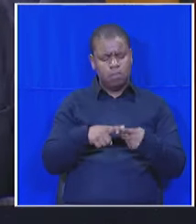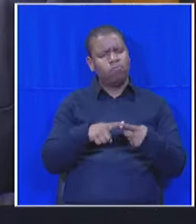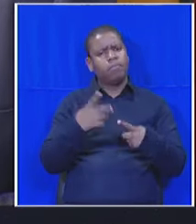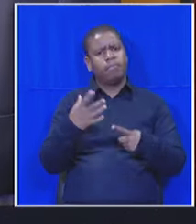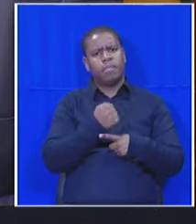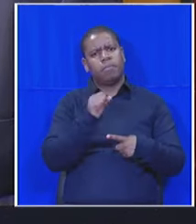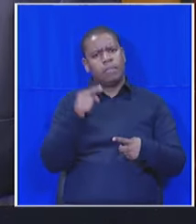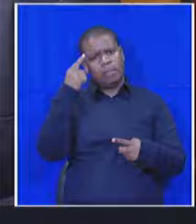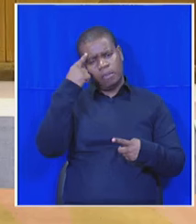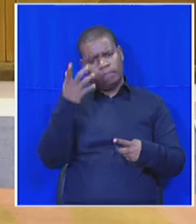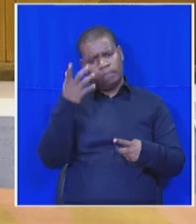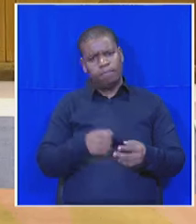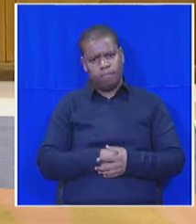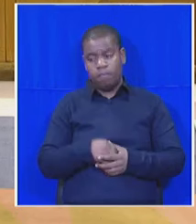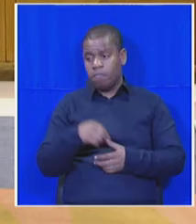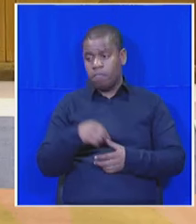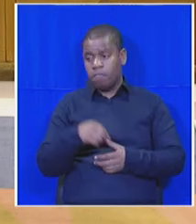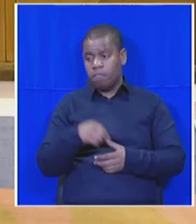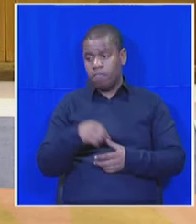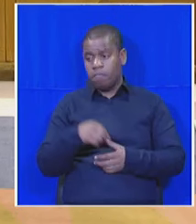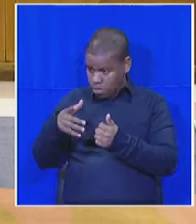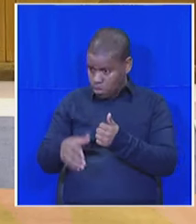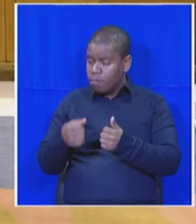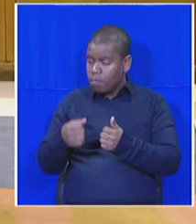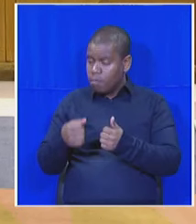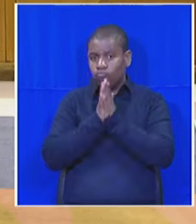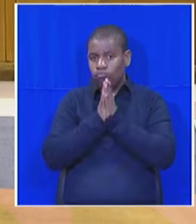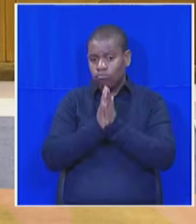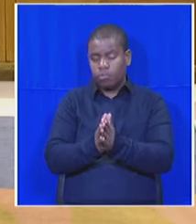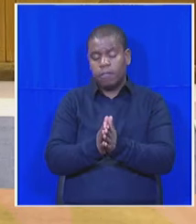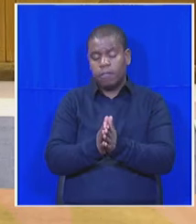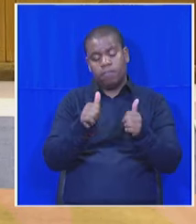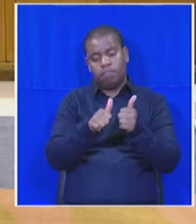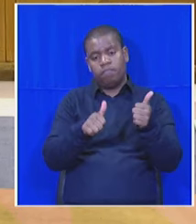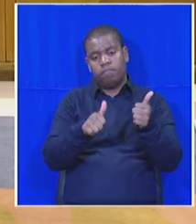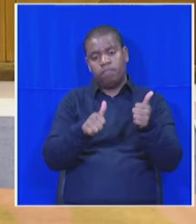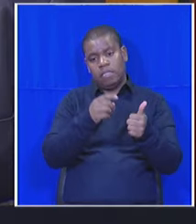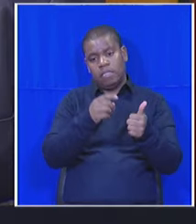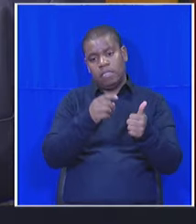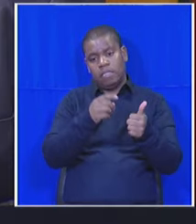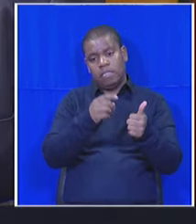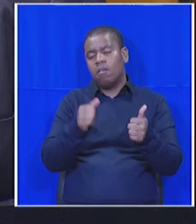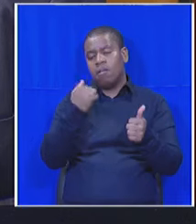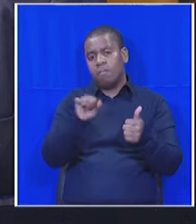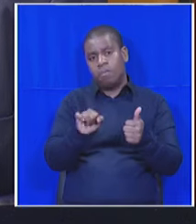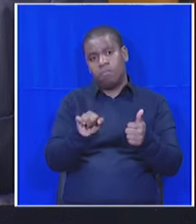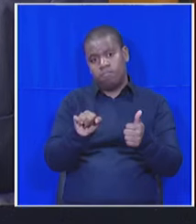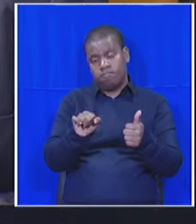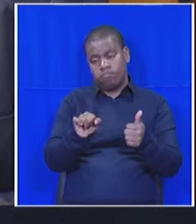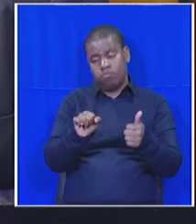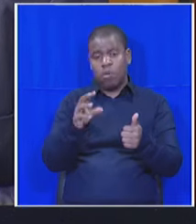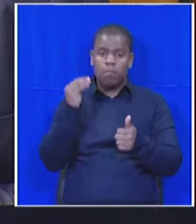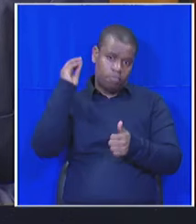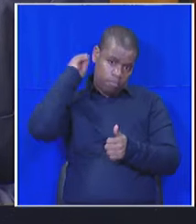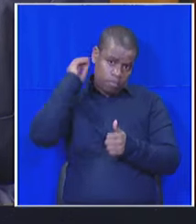it. Deputy Speaker, Yes, will ma'am. you please note the objection of the DA? Thank you. The objections of the DA will